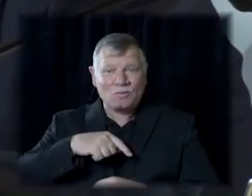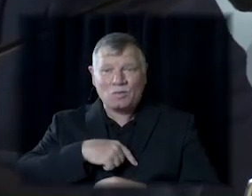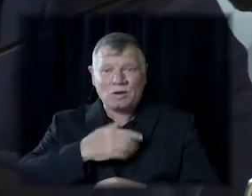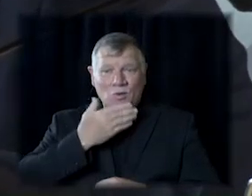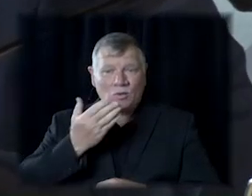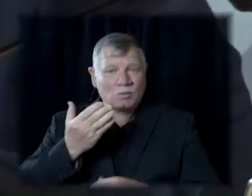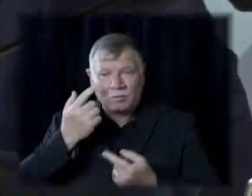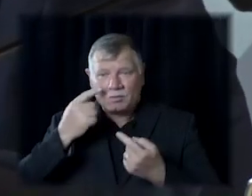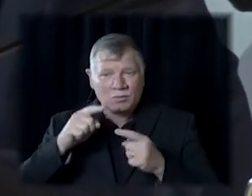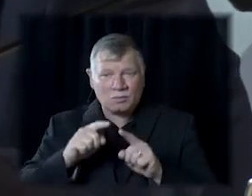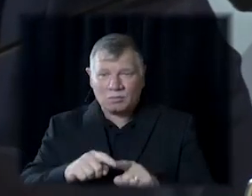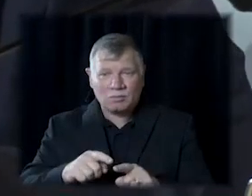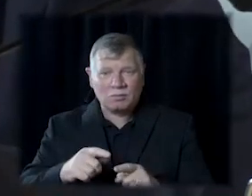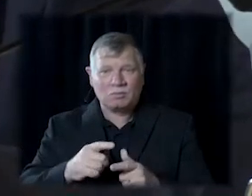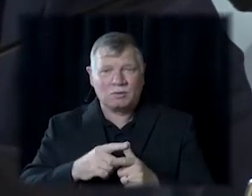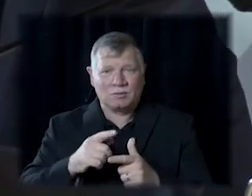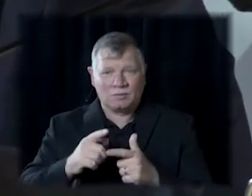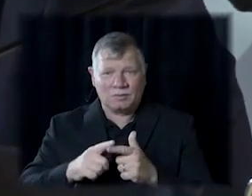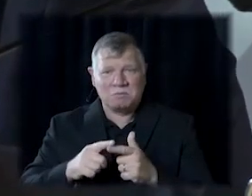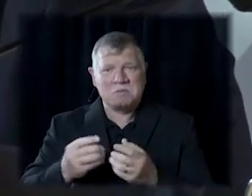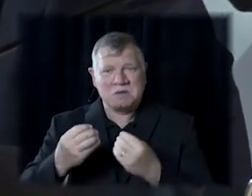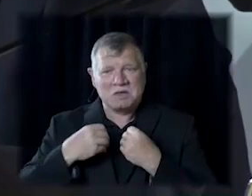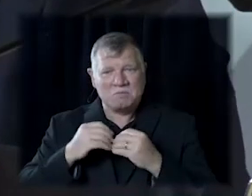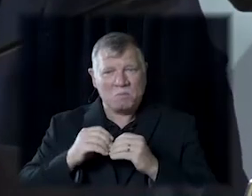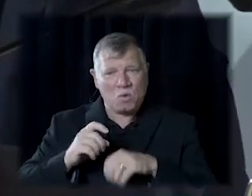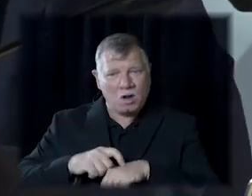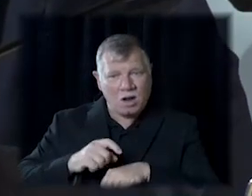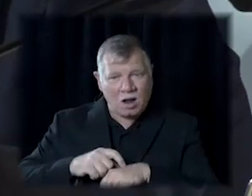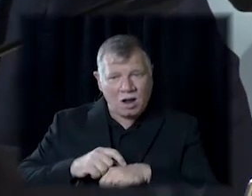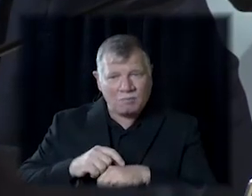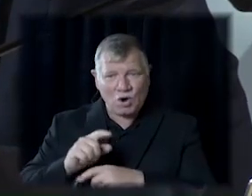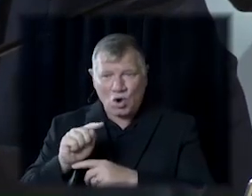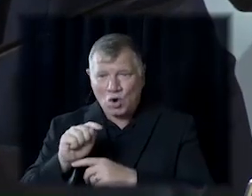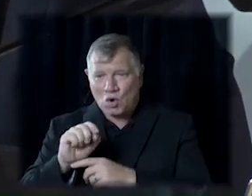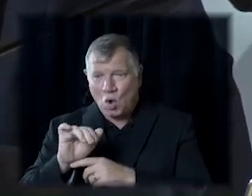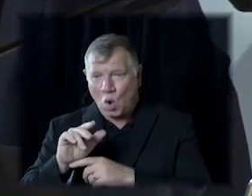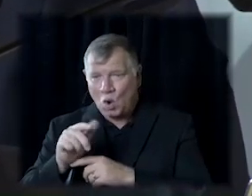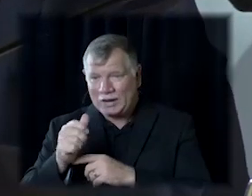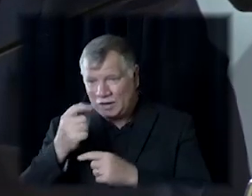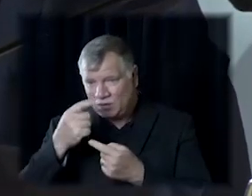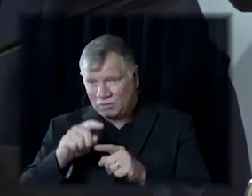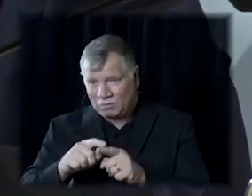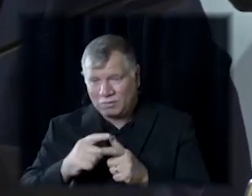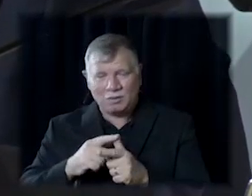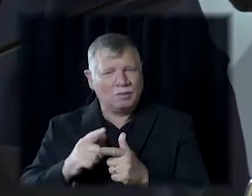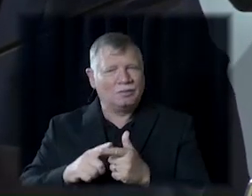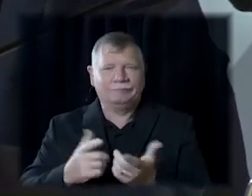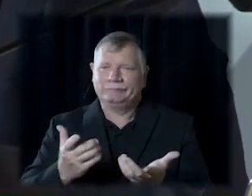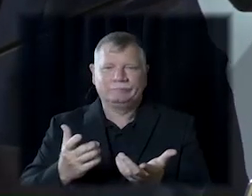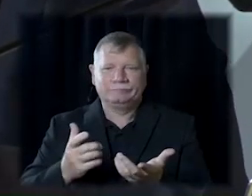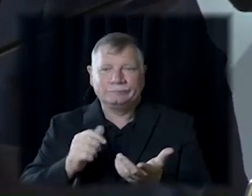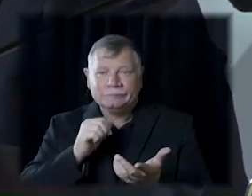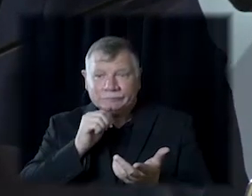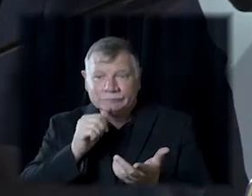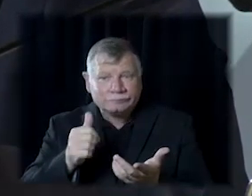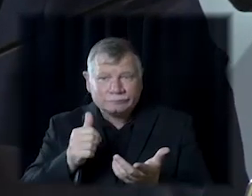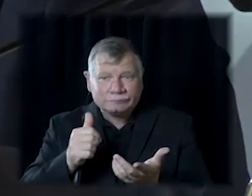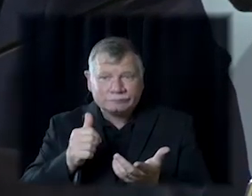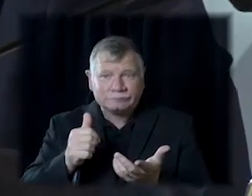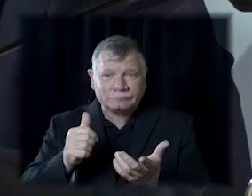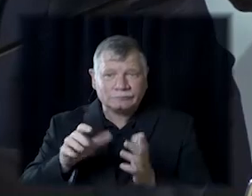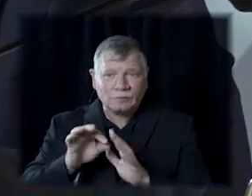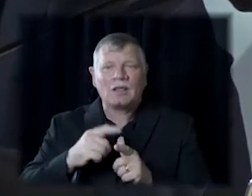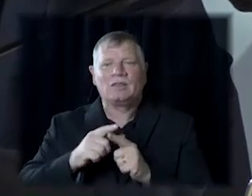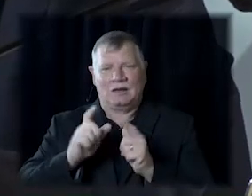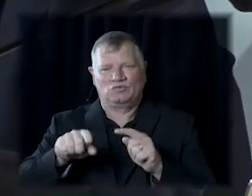without an agreement that we had more time, which would be the tolling agreement, we were faced with no other choice but to commence the action.